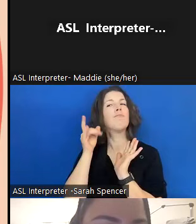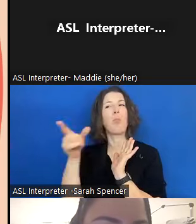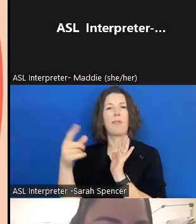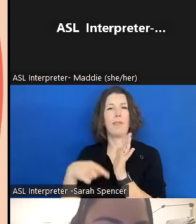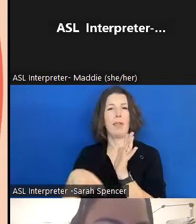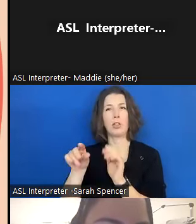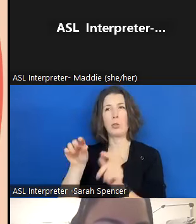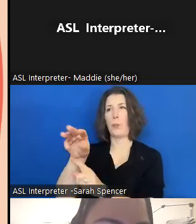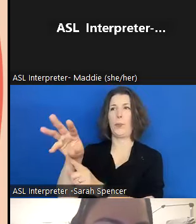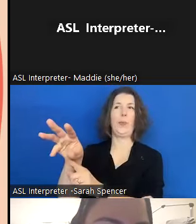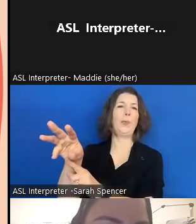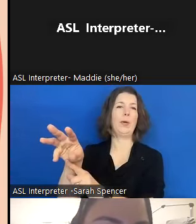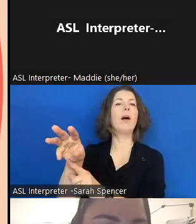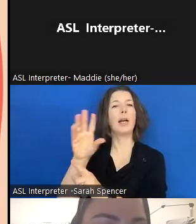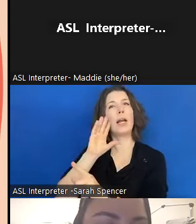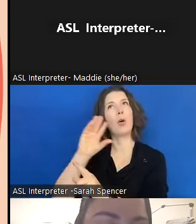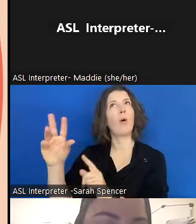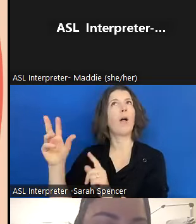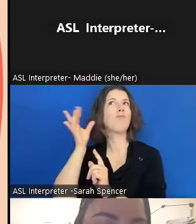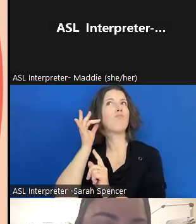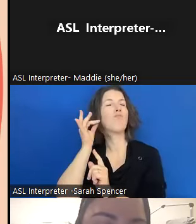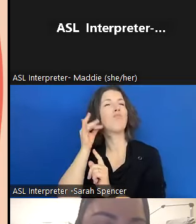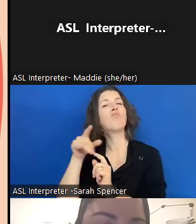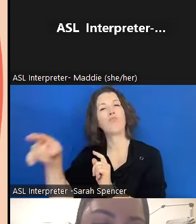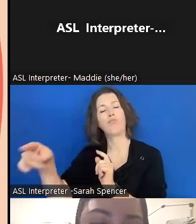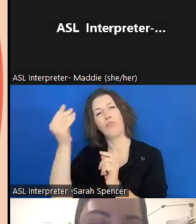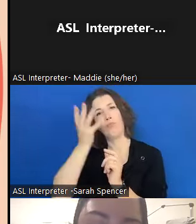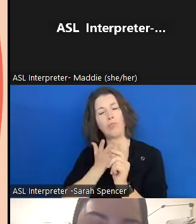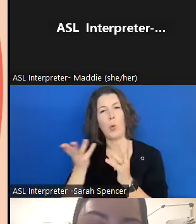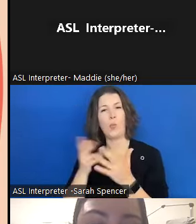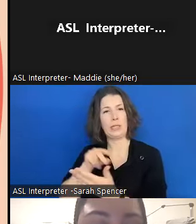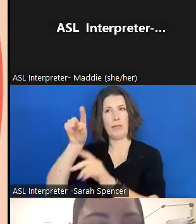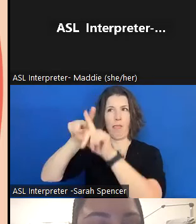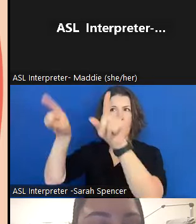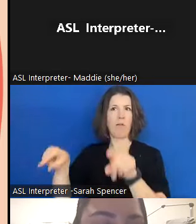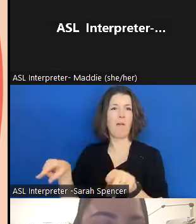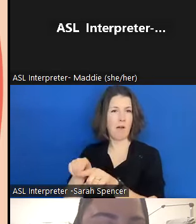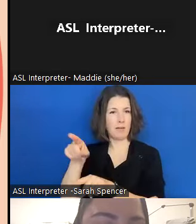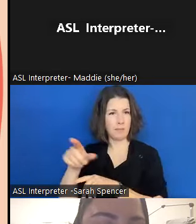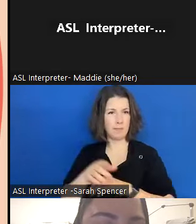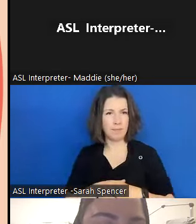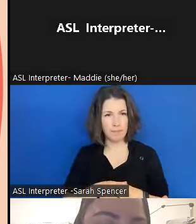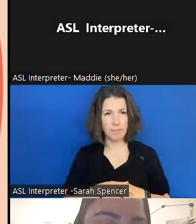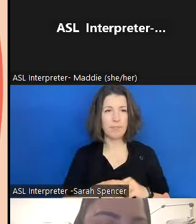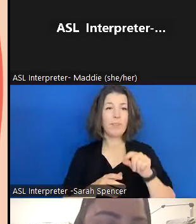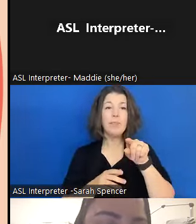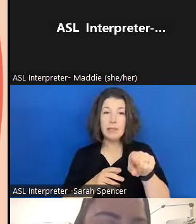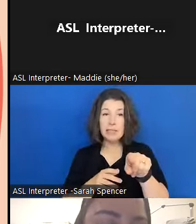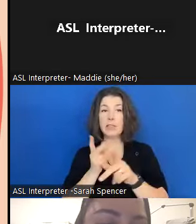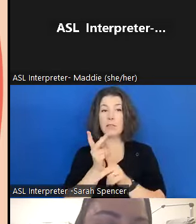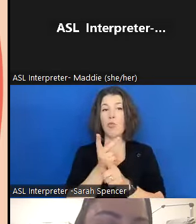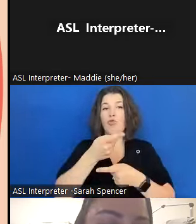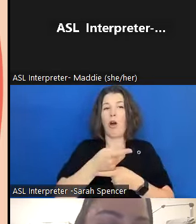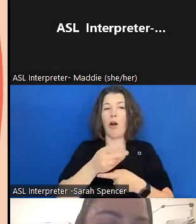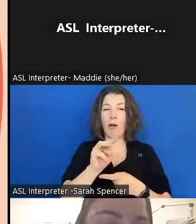And going next, so this is called product, and all the patient would do is scan